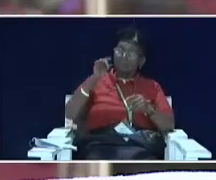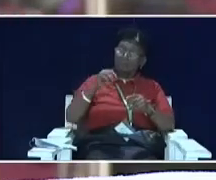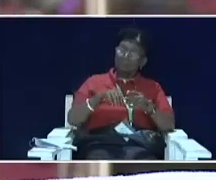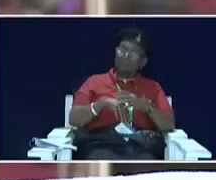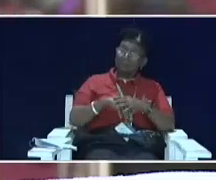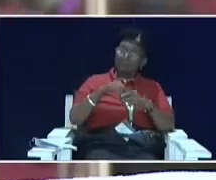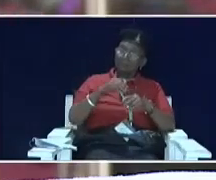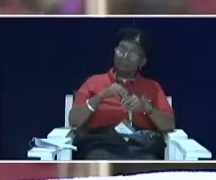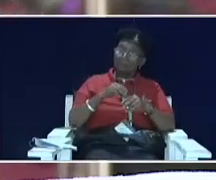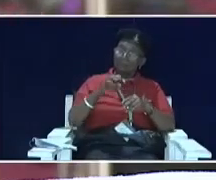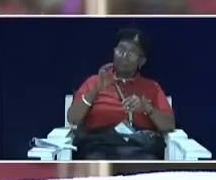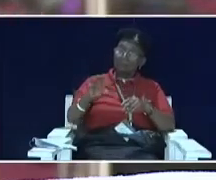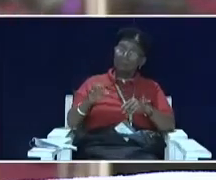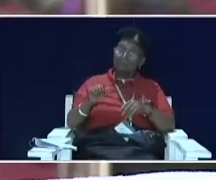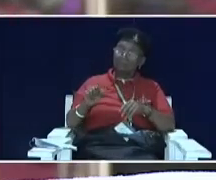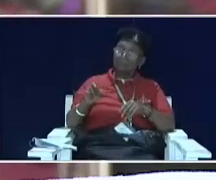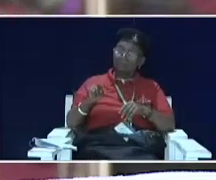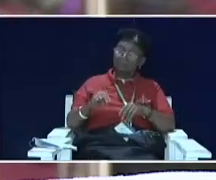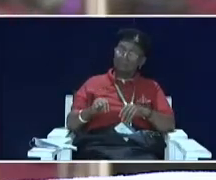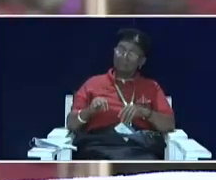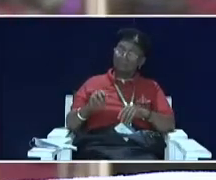know.